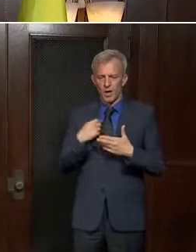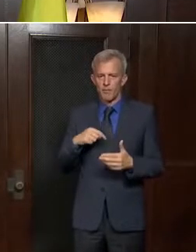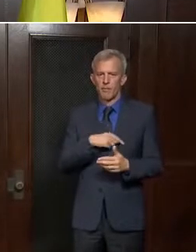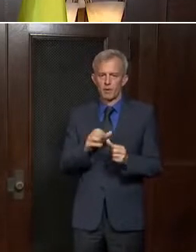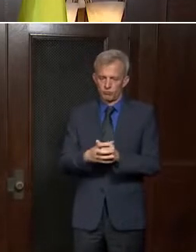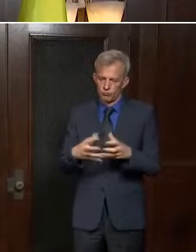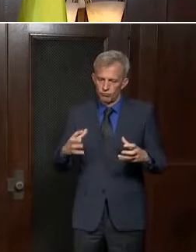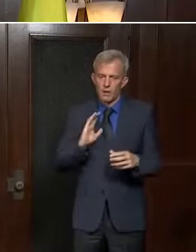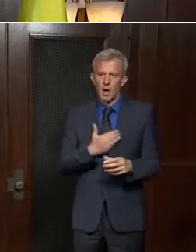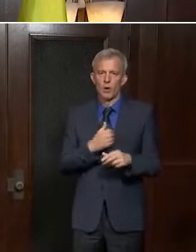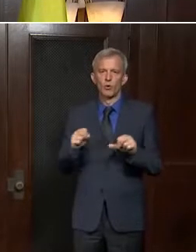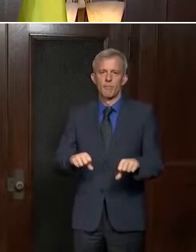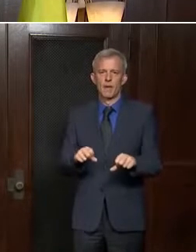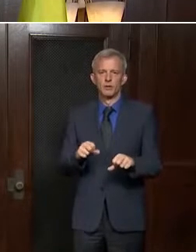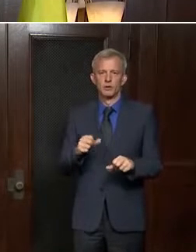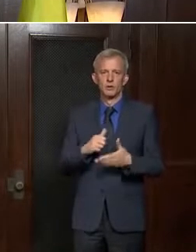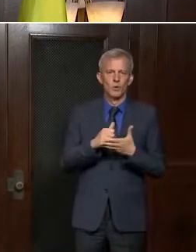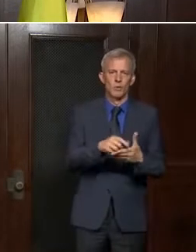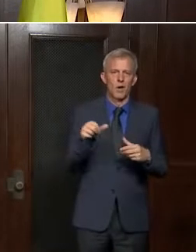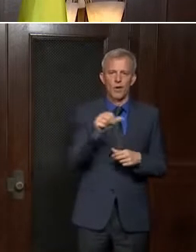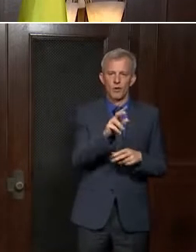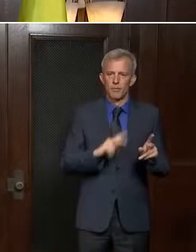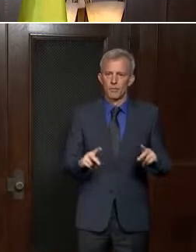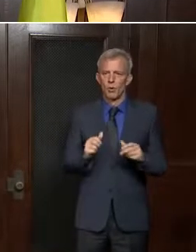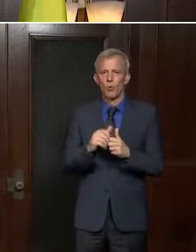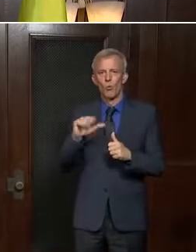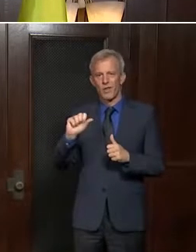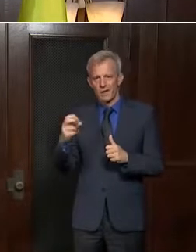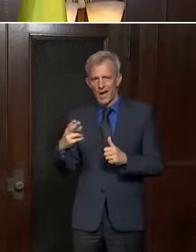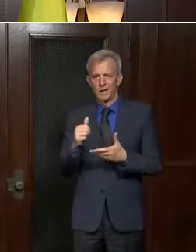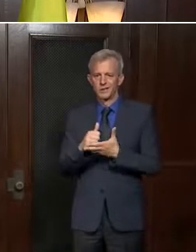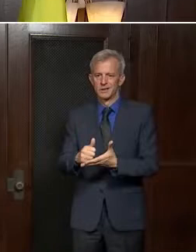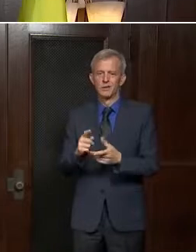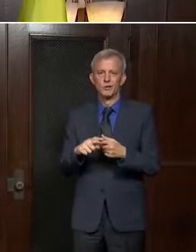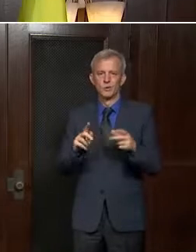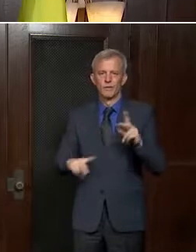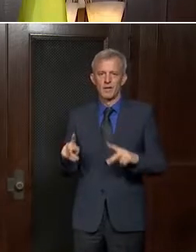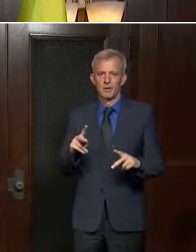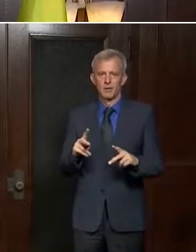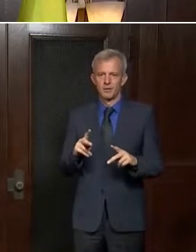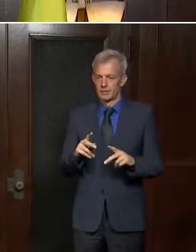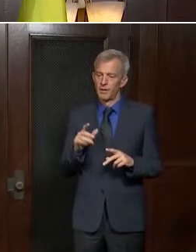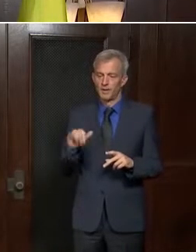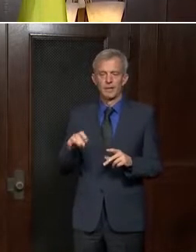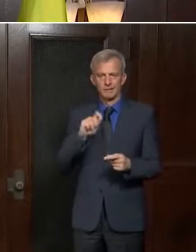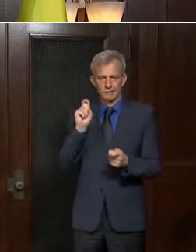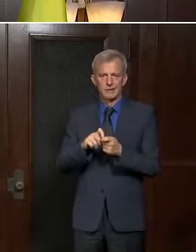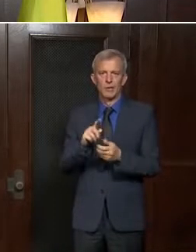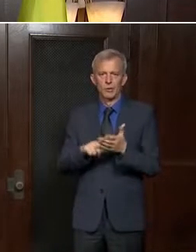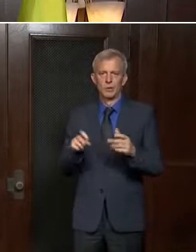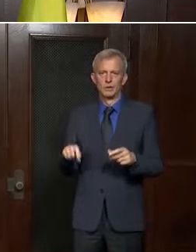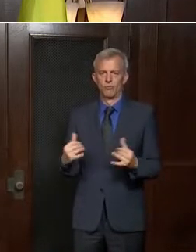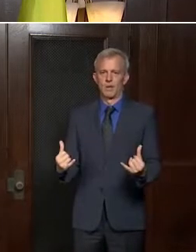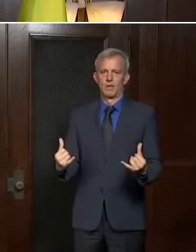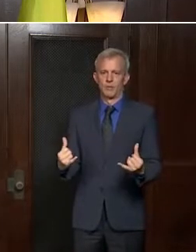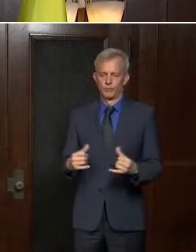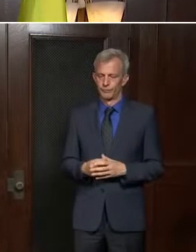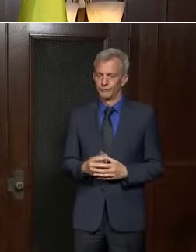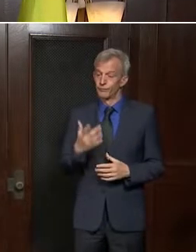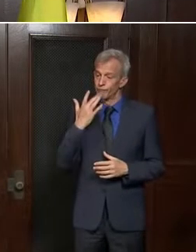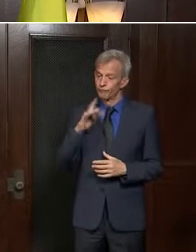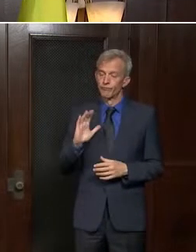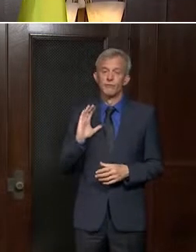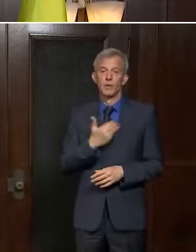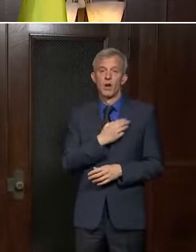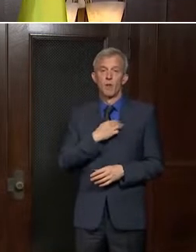to help others with cash assistance to families. And that's exactly what's needed right now. Fortunately, our Mayor's